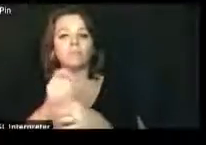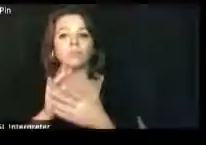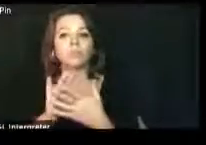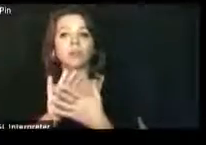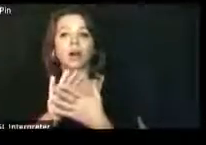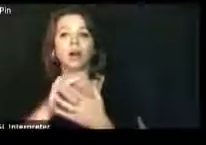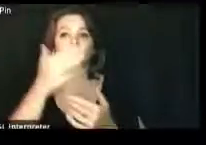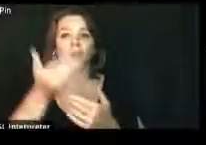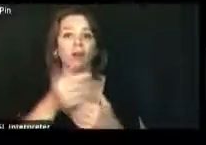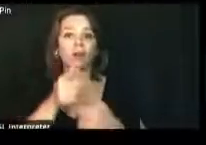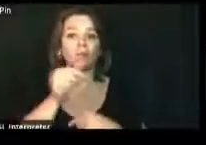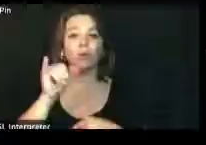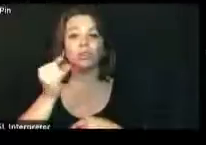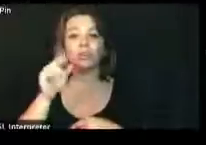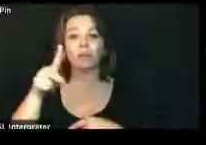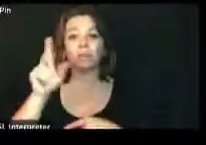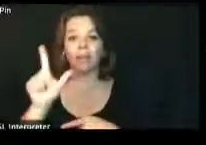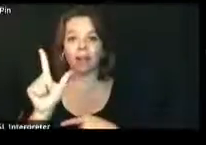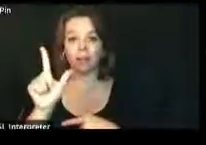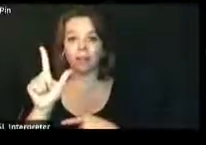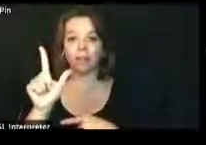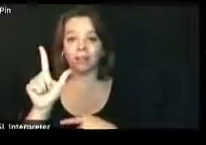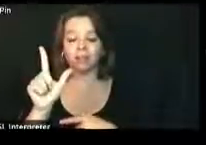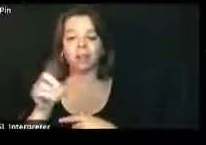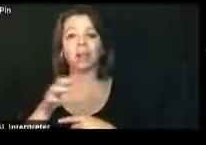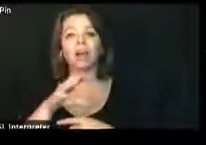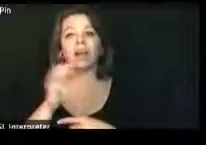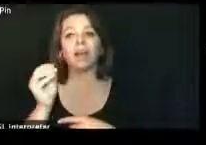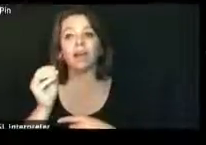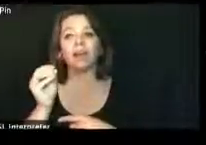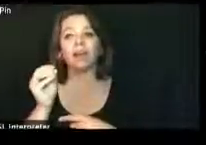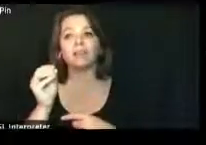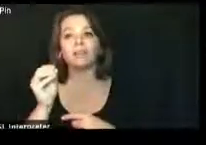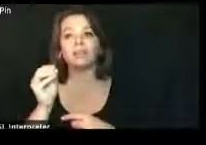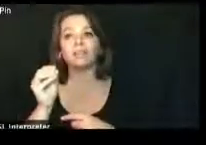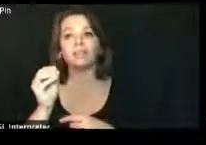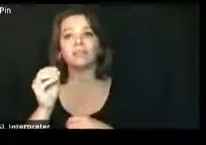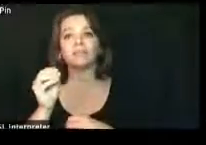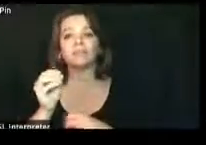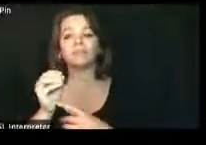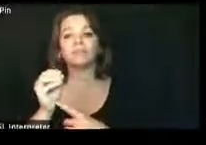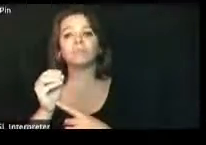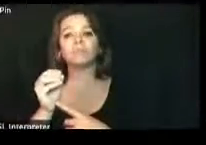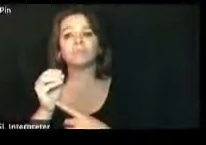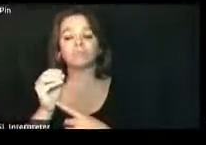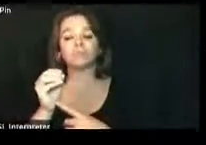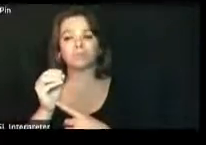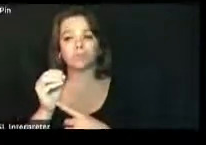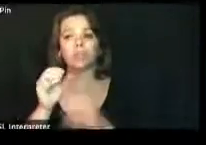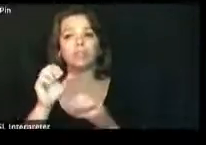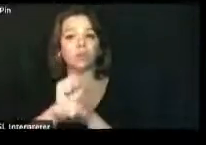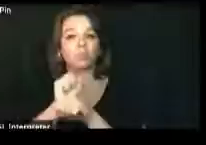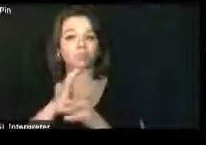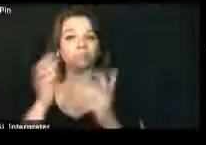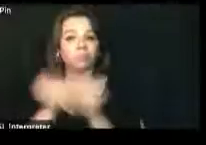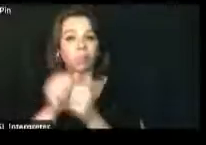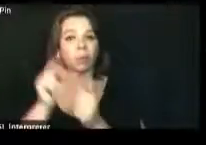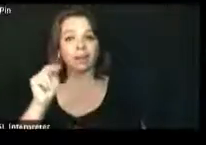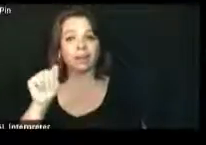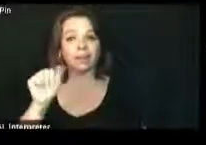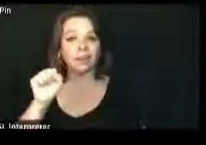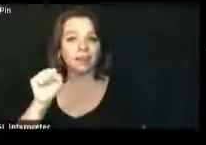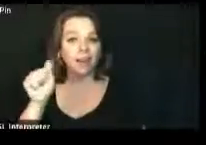JPL, and they are regards to working on a lot of projects with NASA. There's a lot of carpooling that